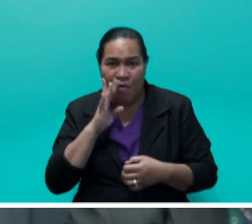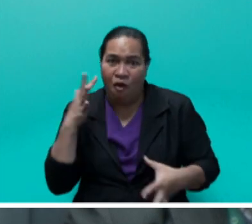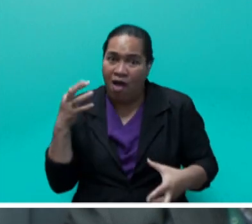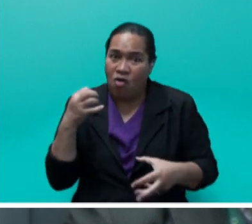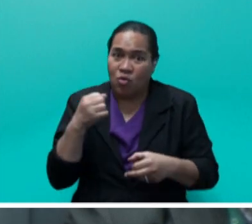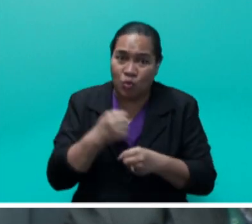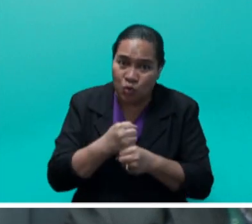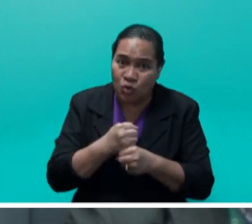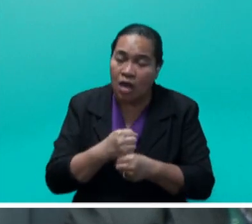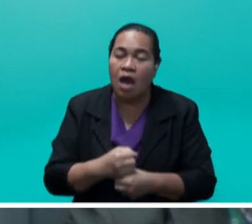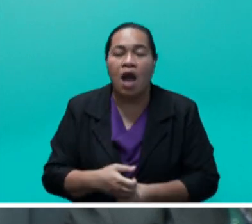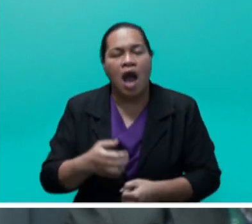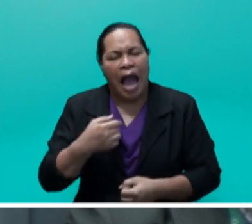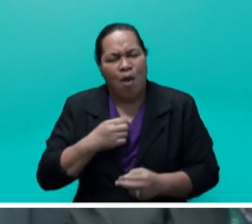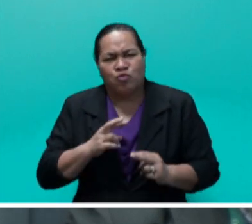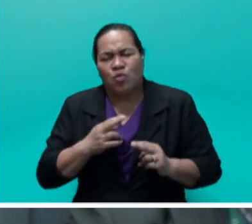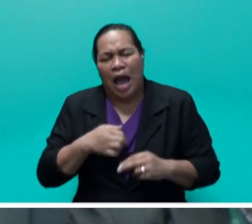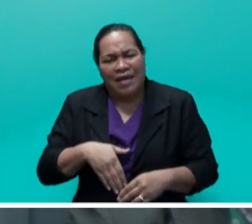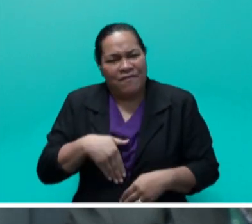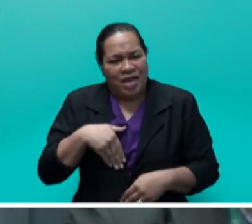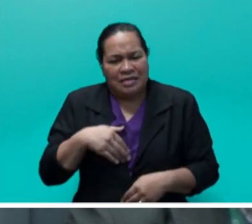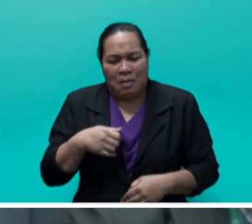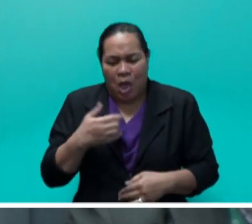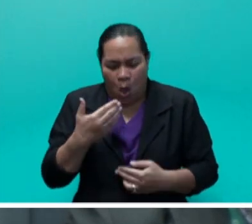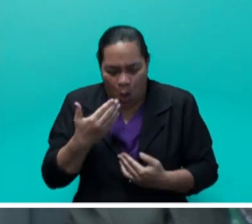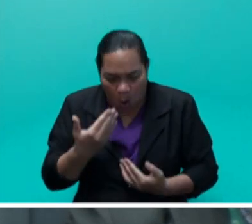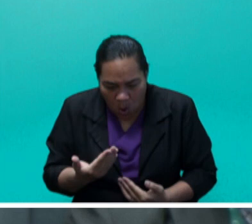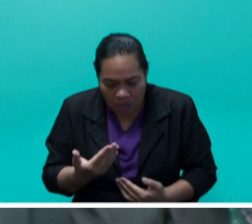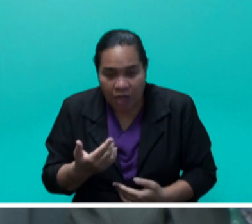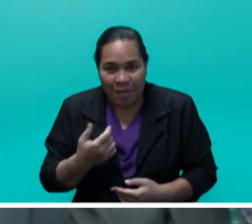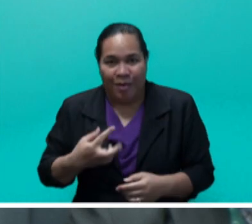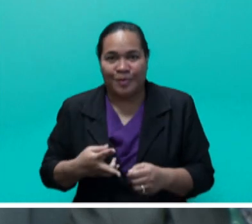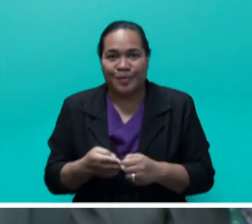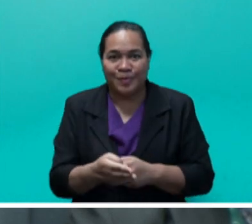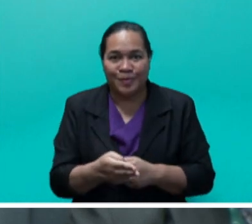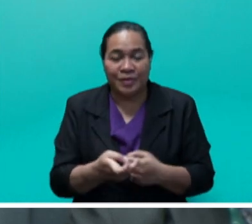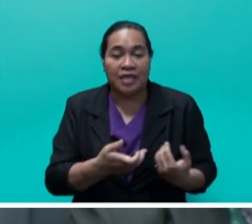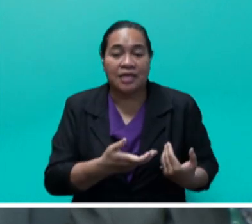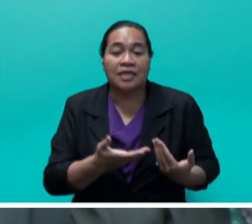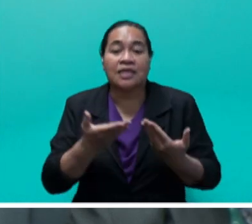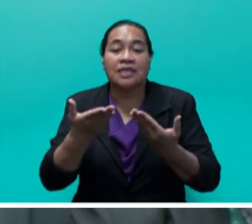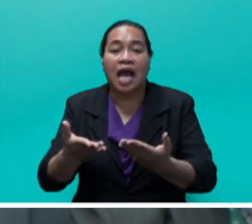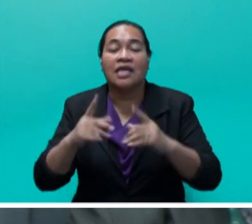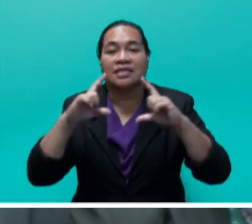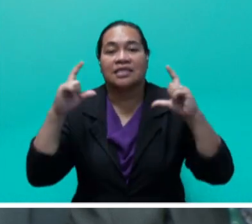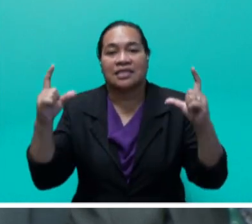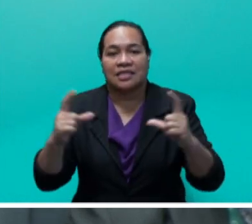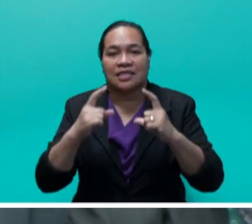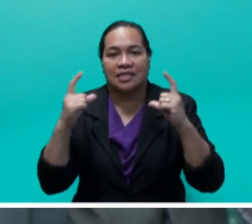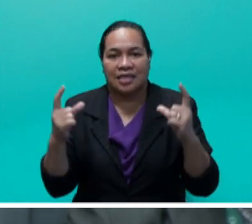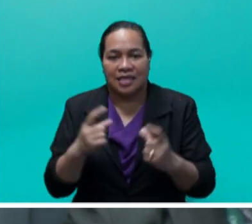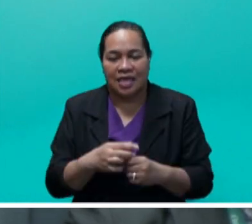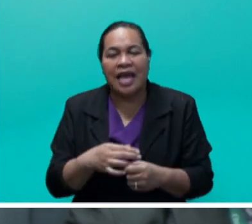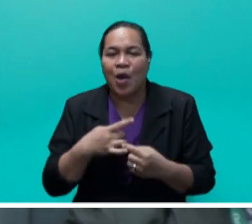sir, I was deeply honored to have officiated and handing over ceremony. It is